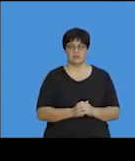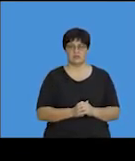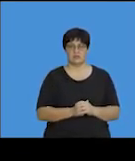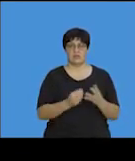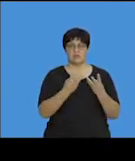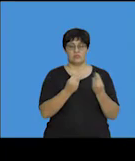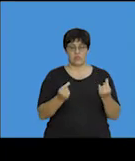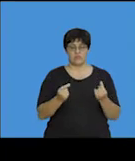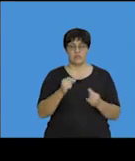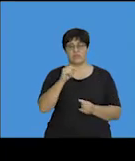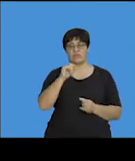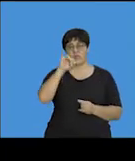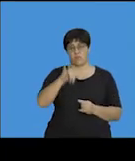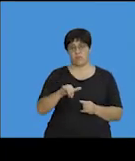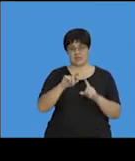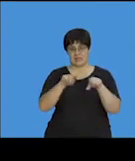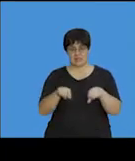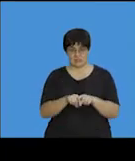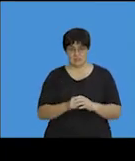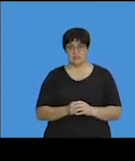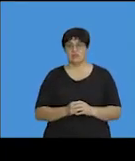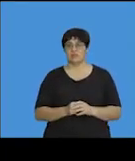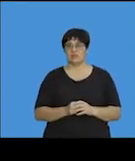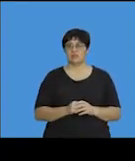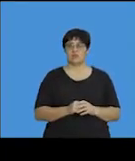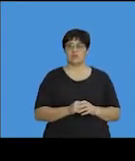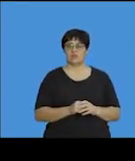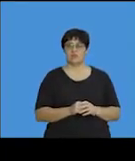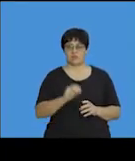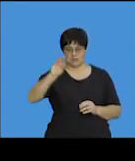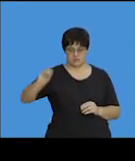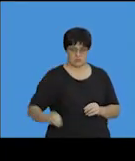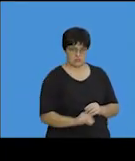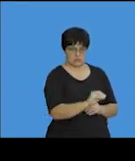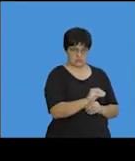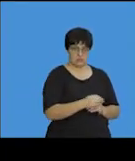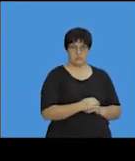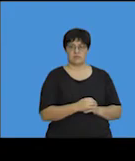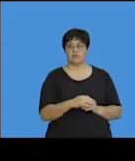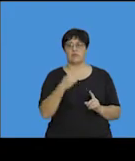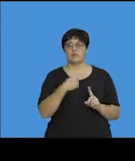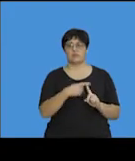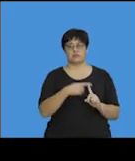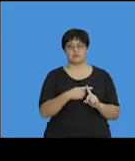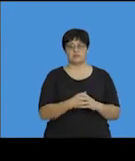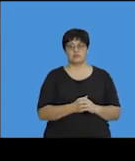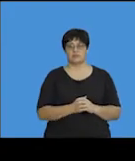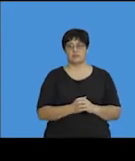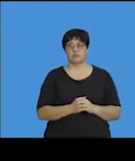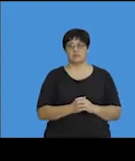I need to solve for delta y. So if I bring the 19,6 over, that becomes